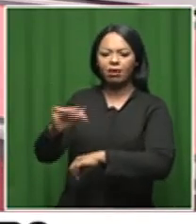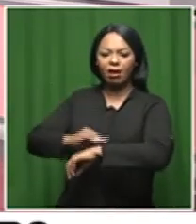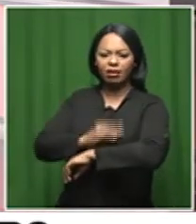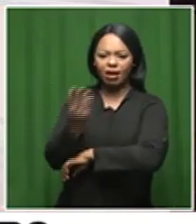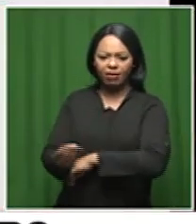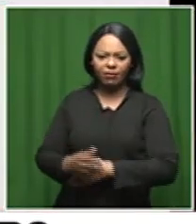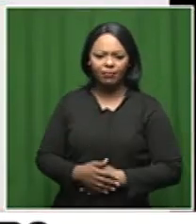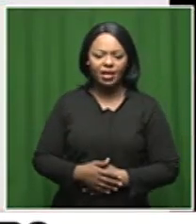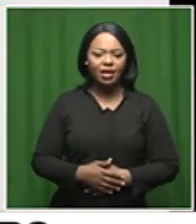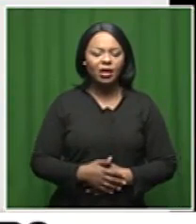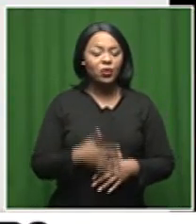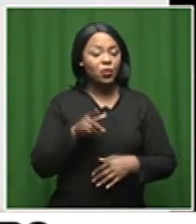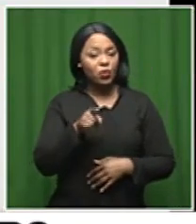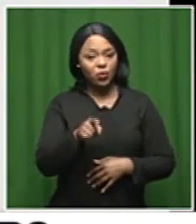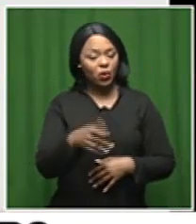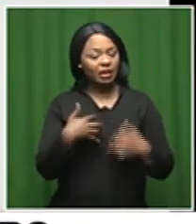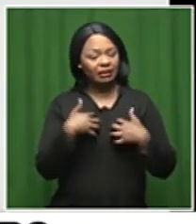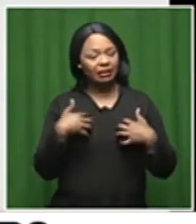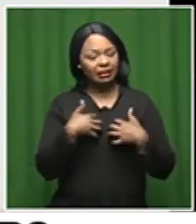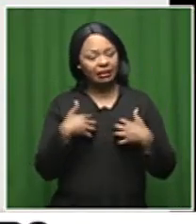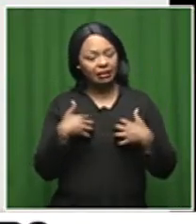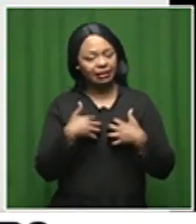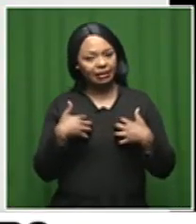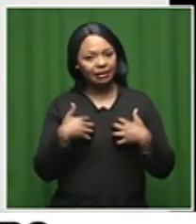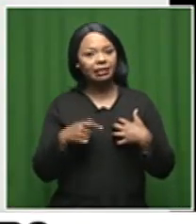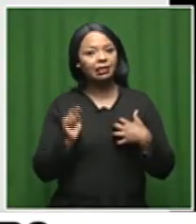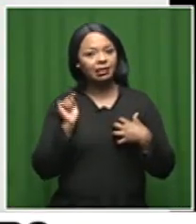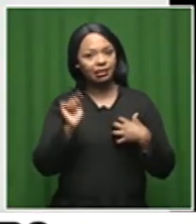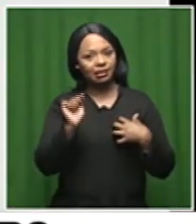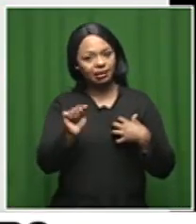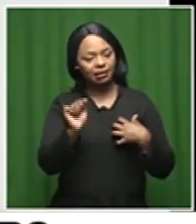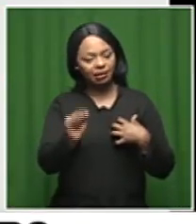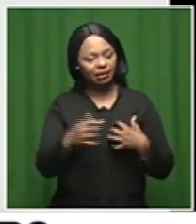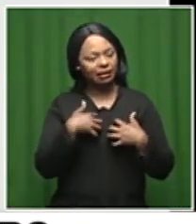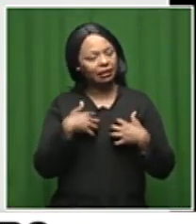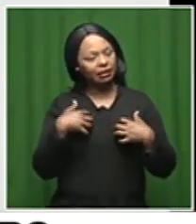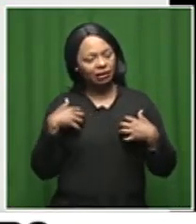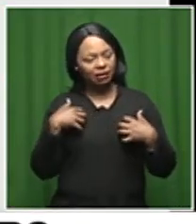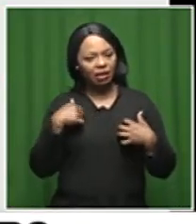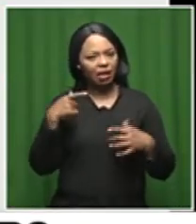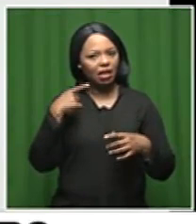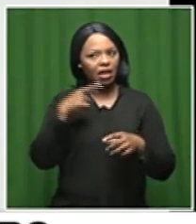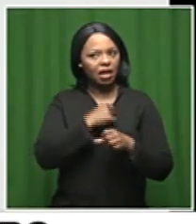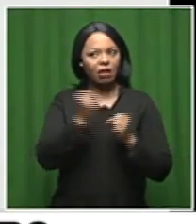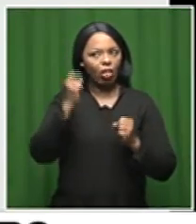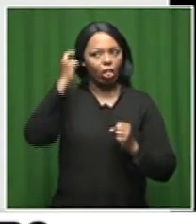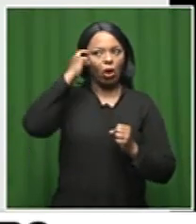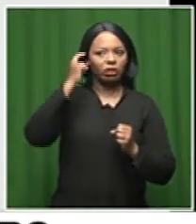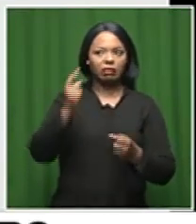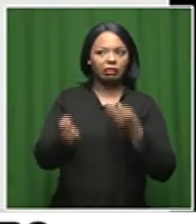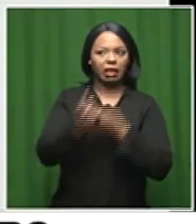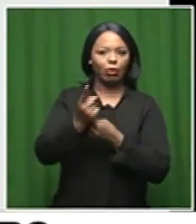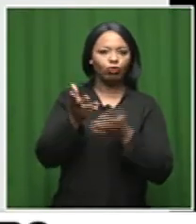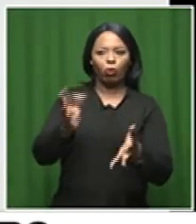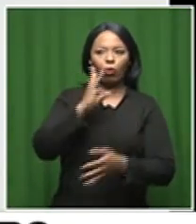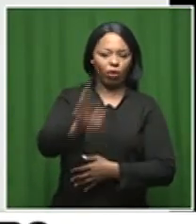It was just devastating. Honestly, we completely blindsided, didn't expect such a turn